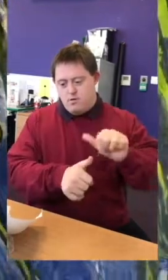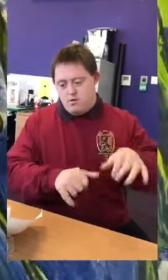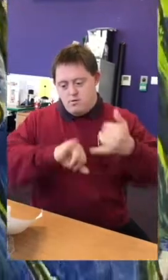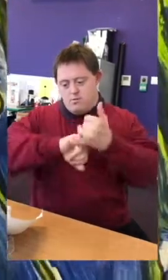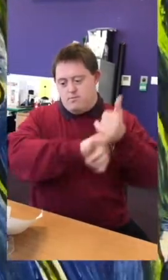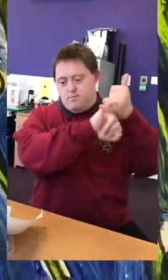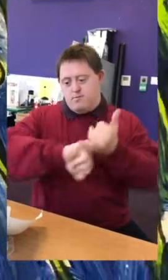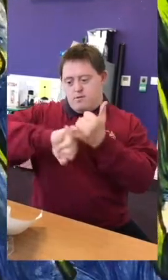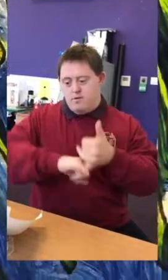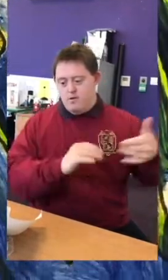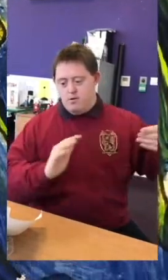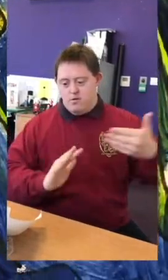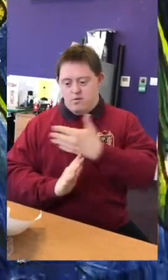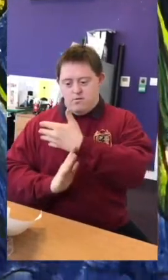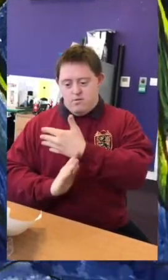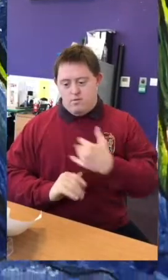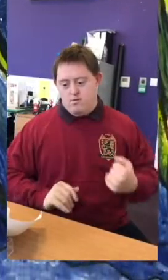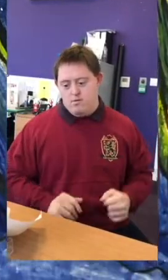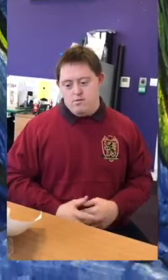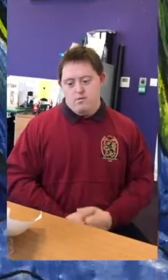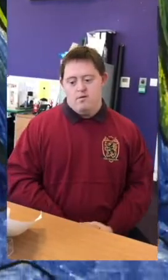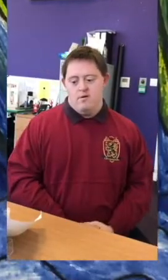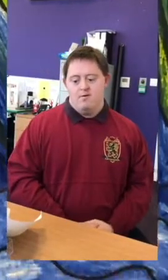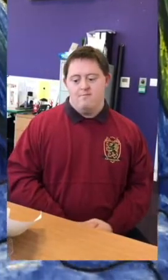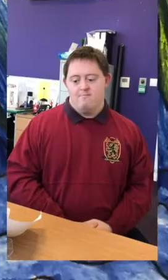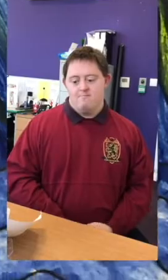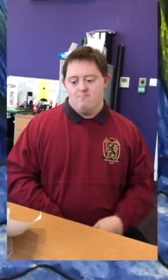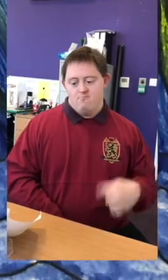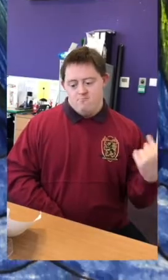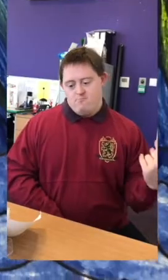Trees gently swaying to and fro.